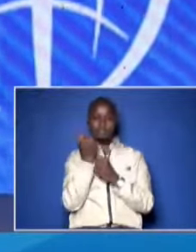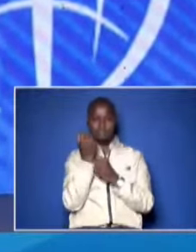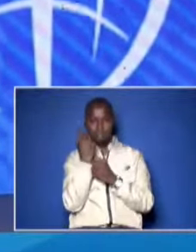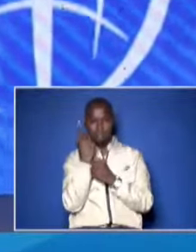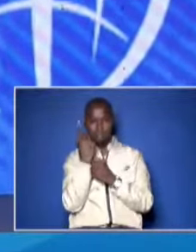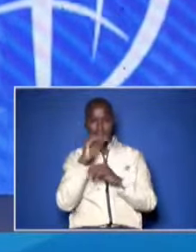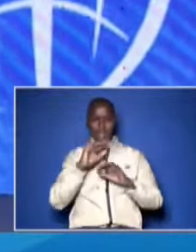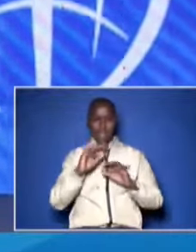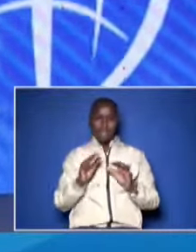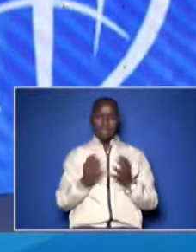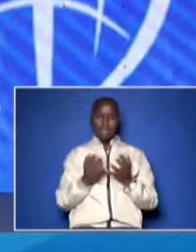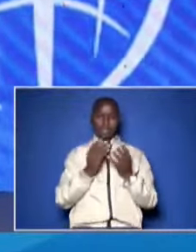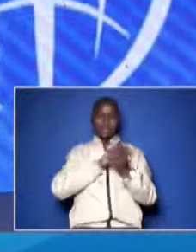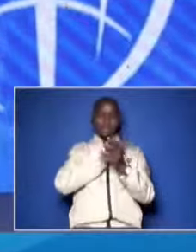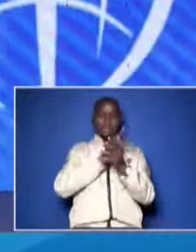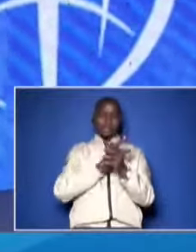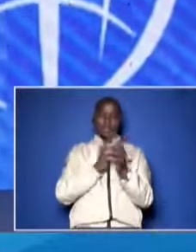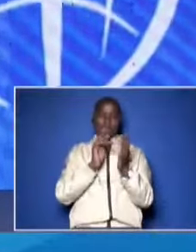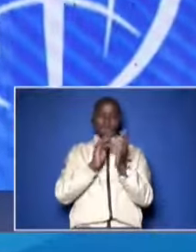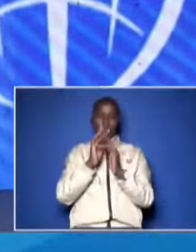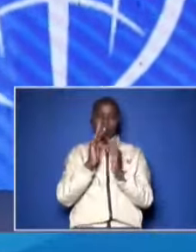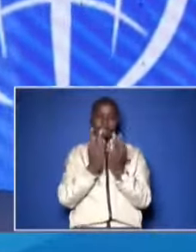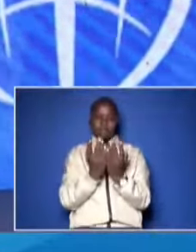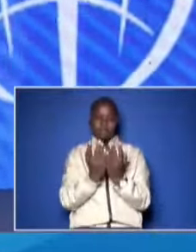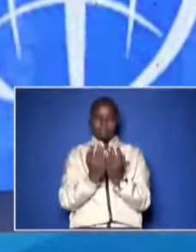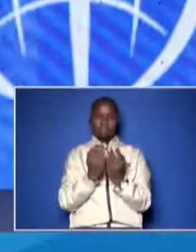how powerful the bible really